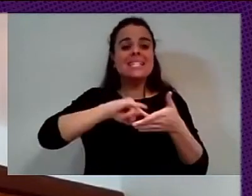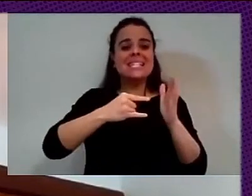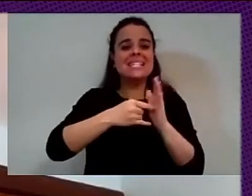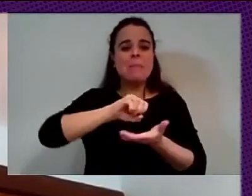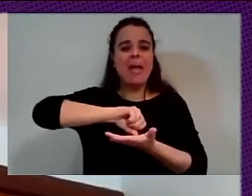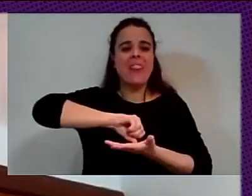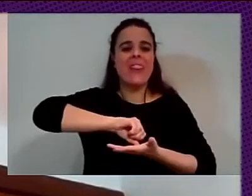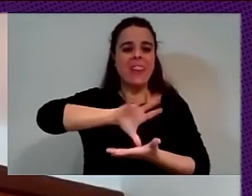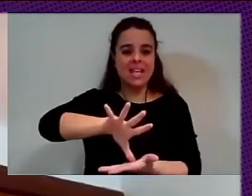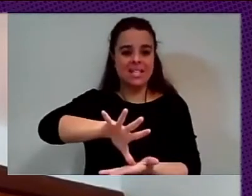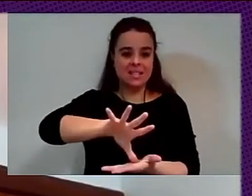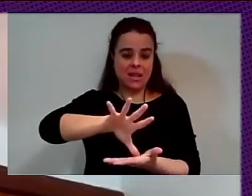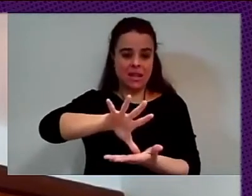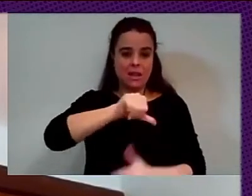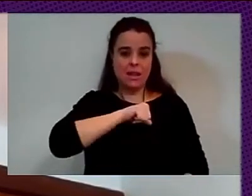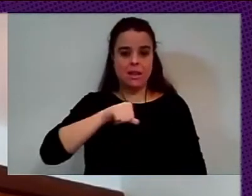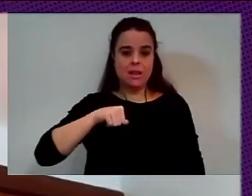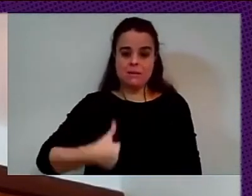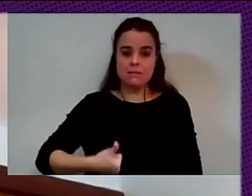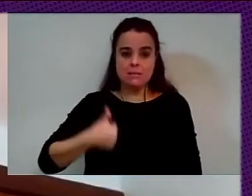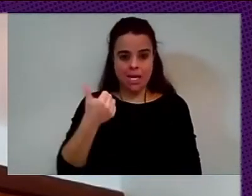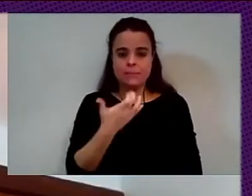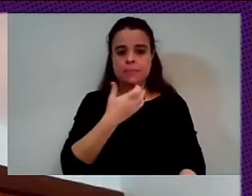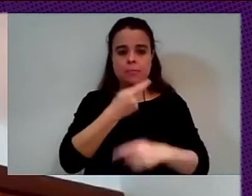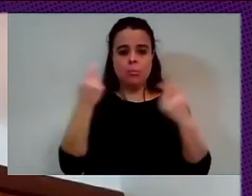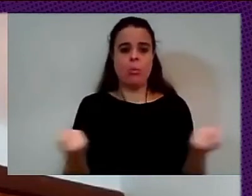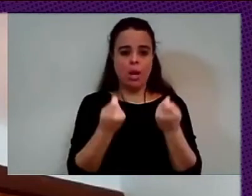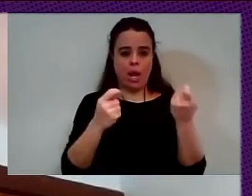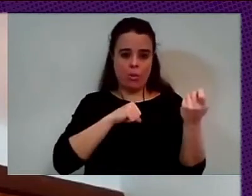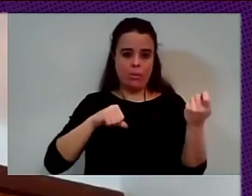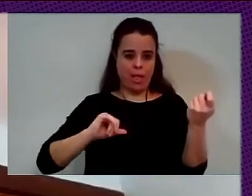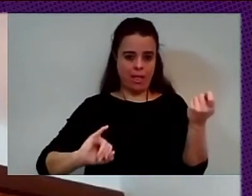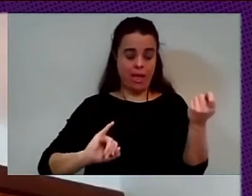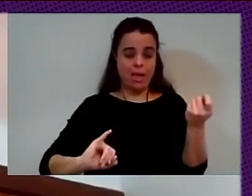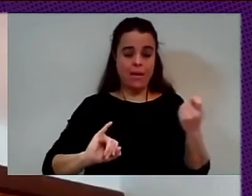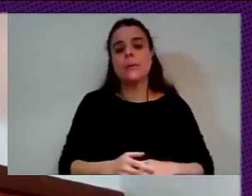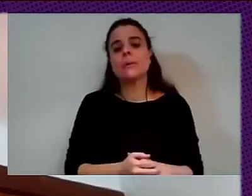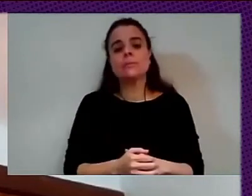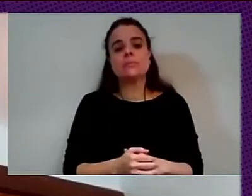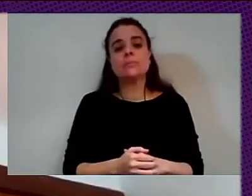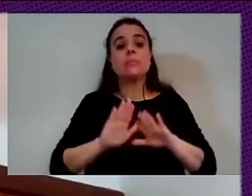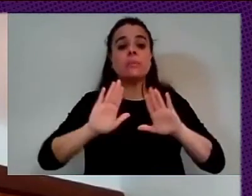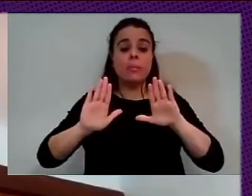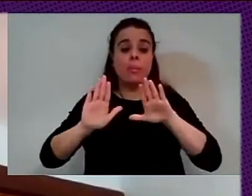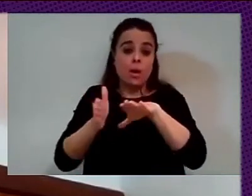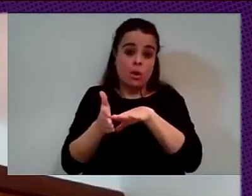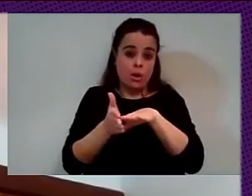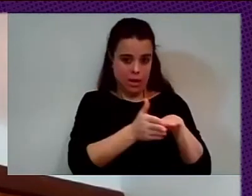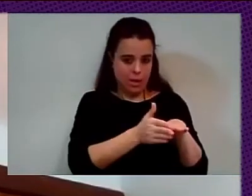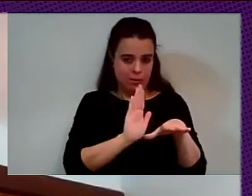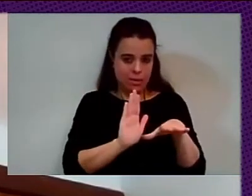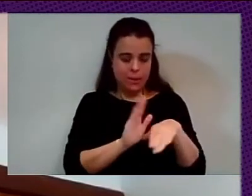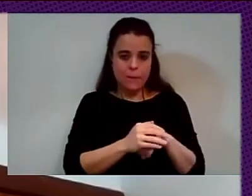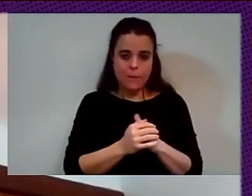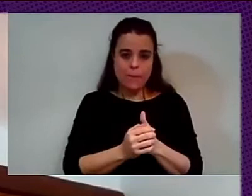private posts. But the flip side is scraping is easier in an open, decentralized fashion, because you can't